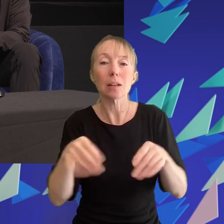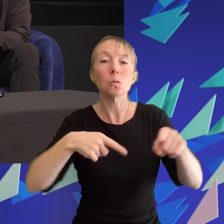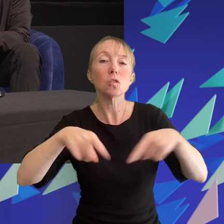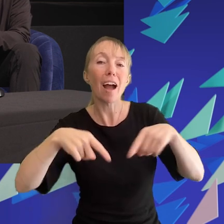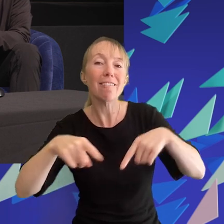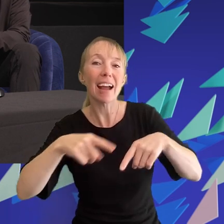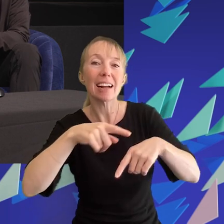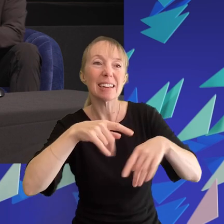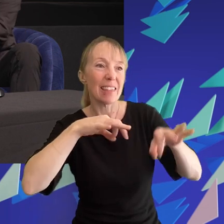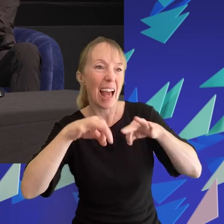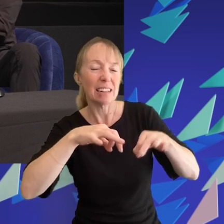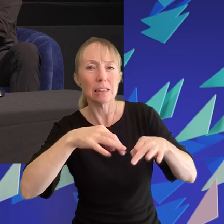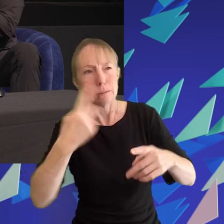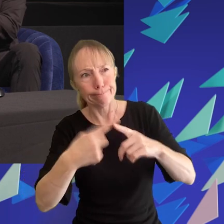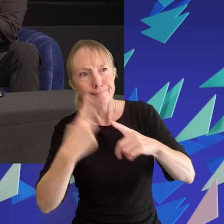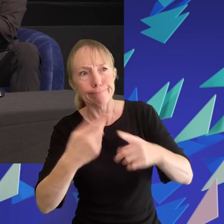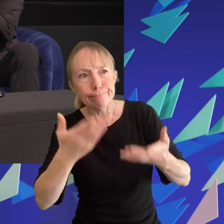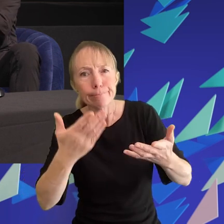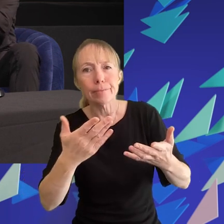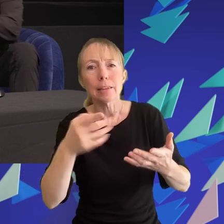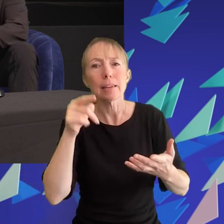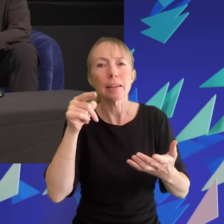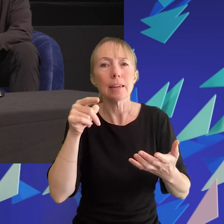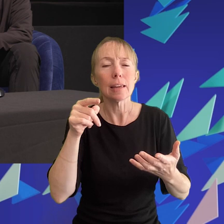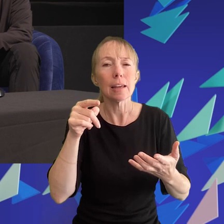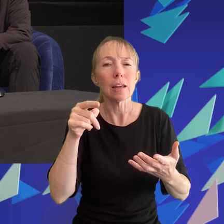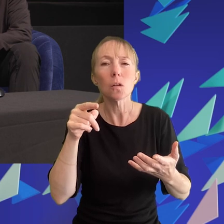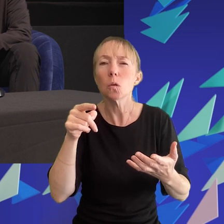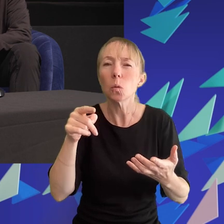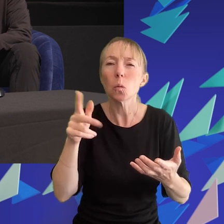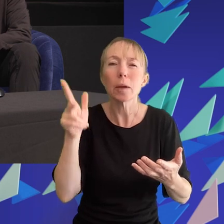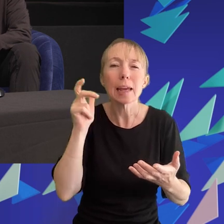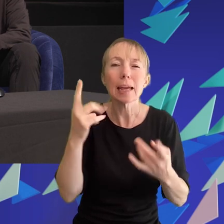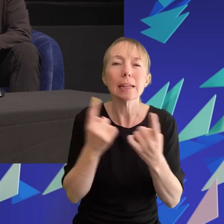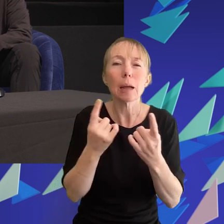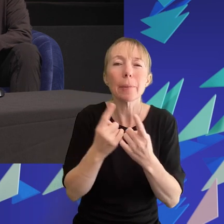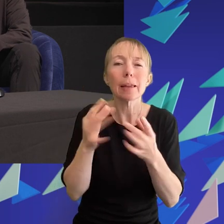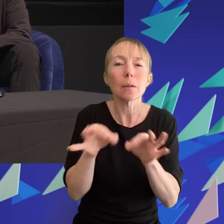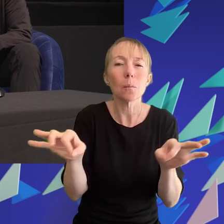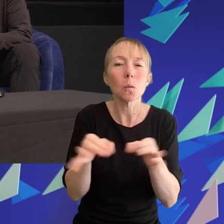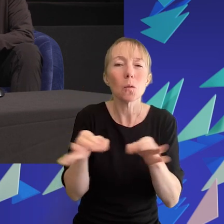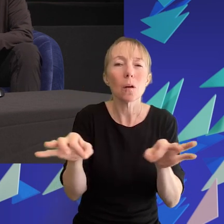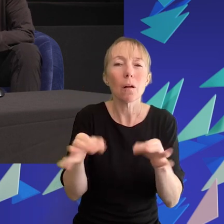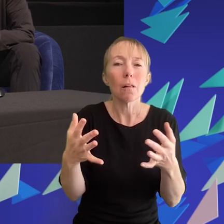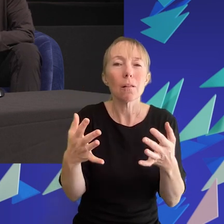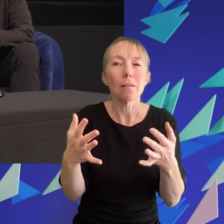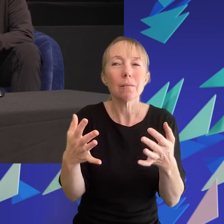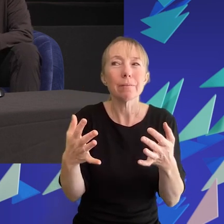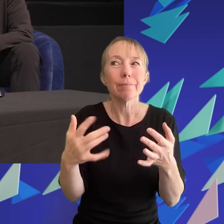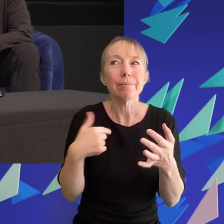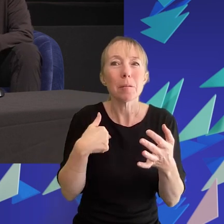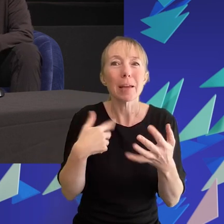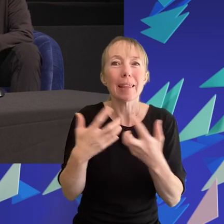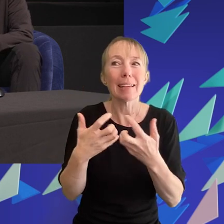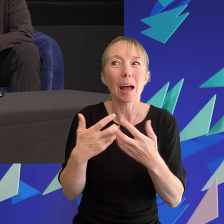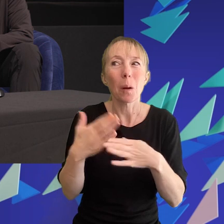a little faster. Here you get that. So it's like to be hearing something that is musical. So for me, that's the way I work, you